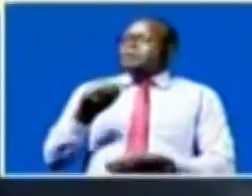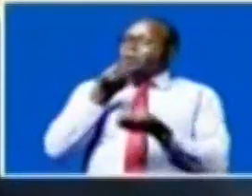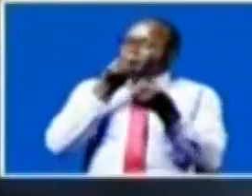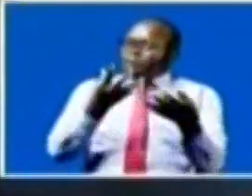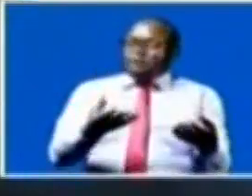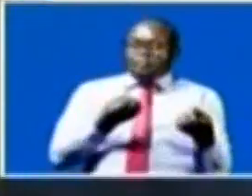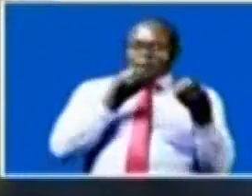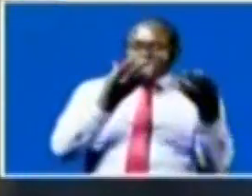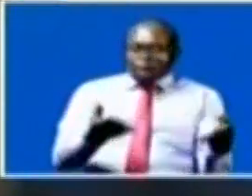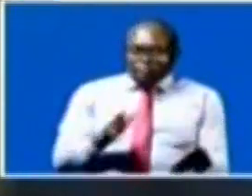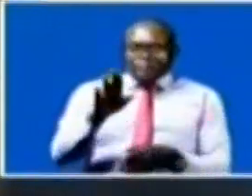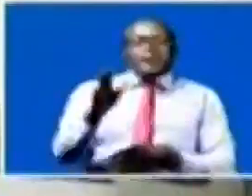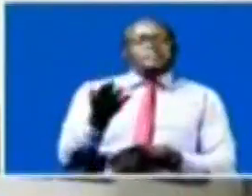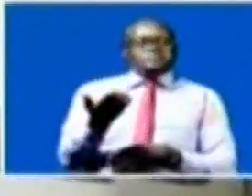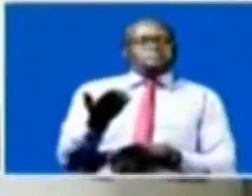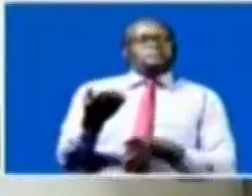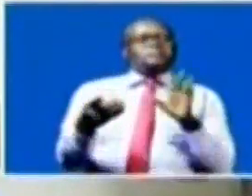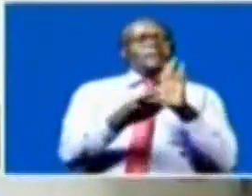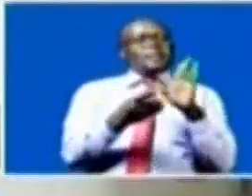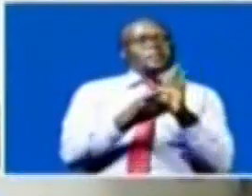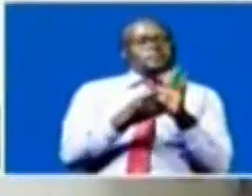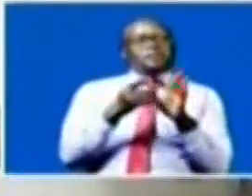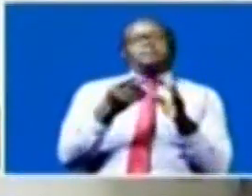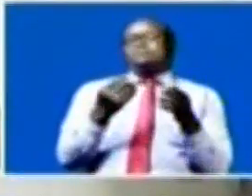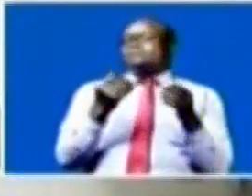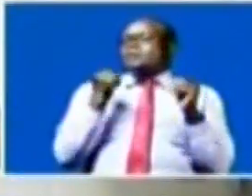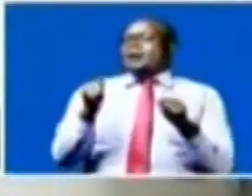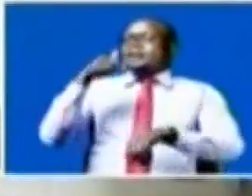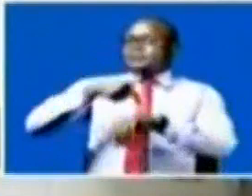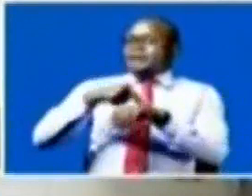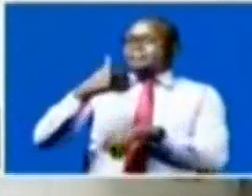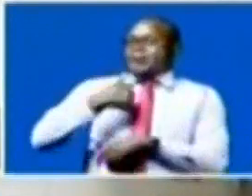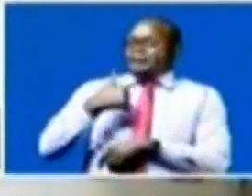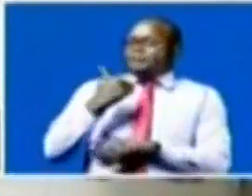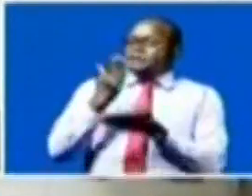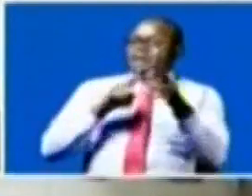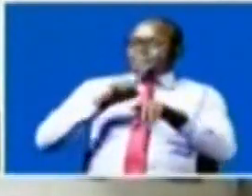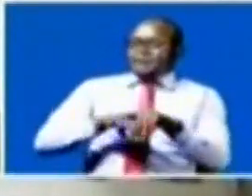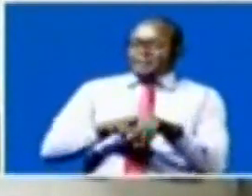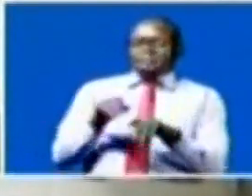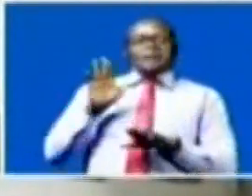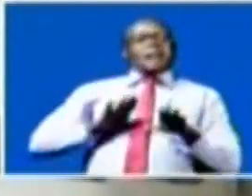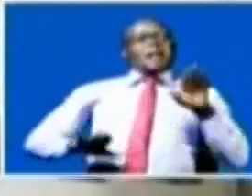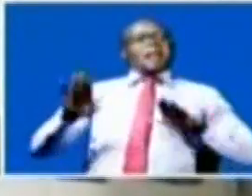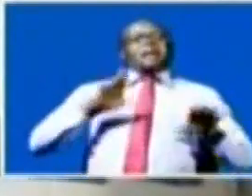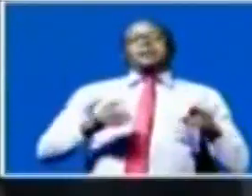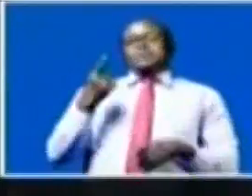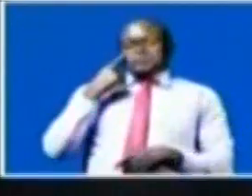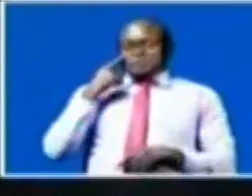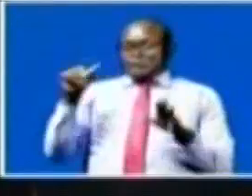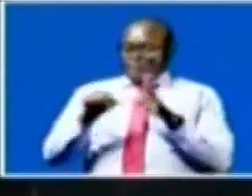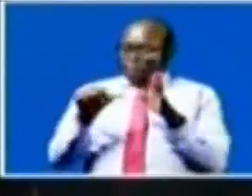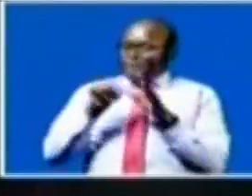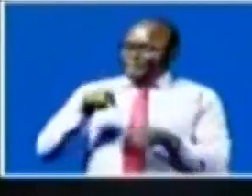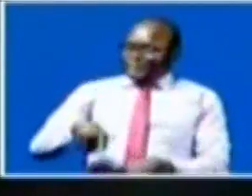an impending amputation by the doctor go through a difficult period and are often faced with the devastating realization that